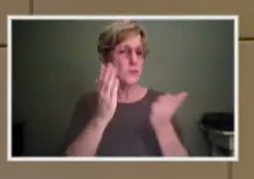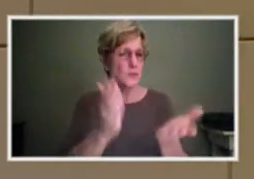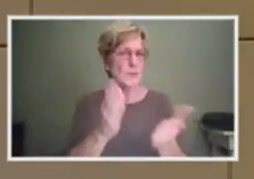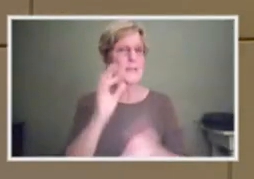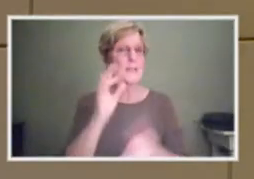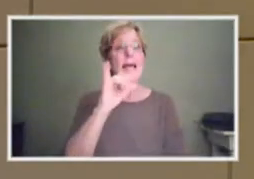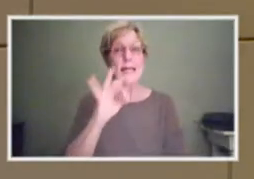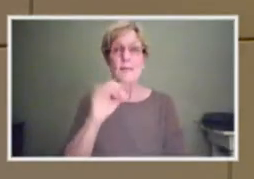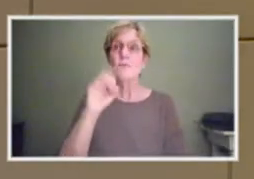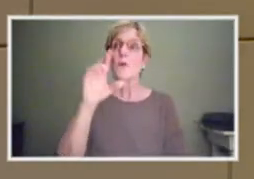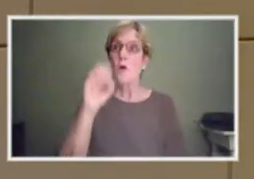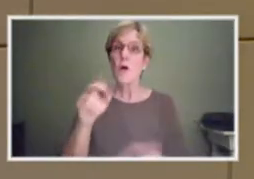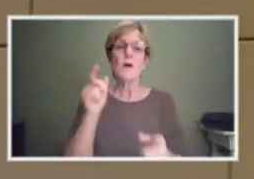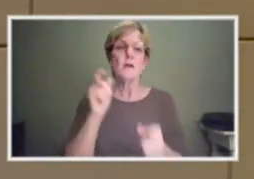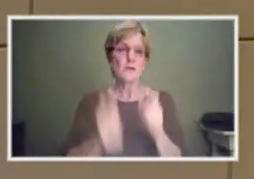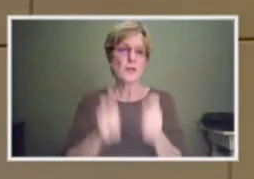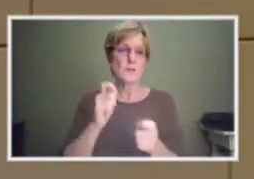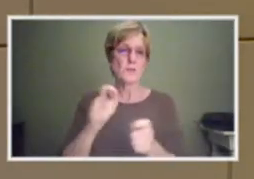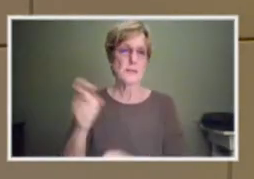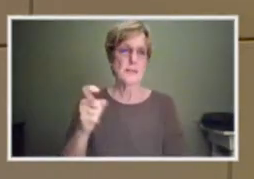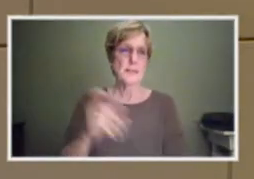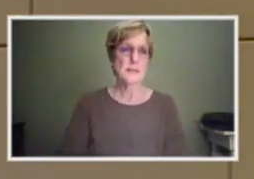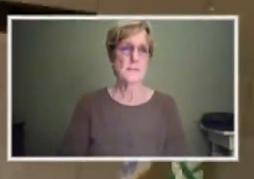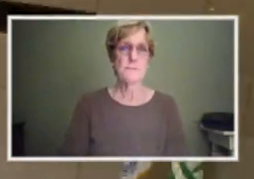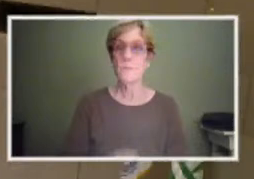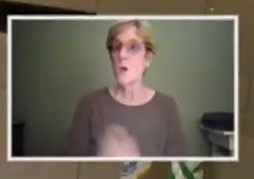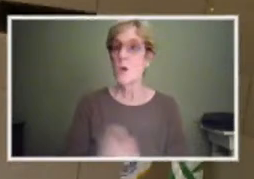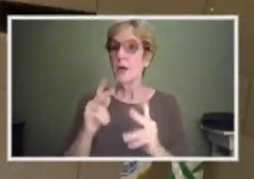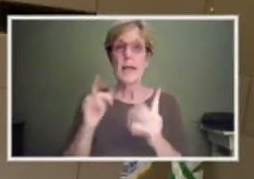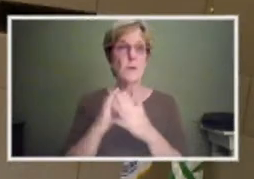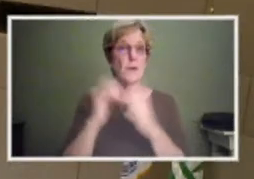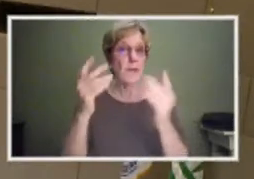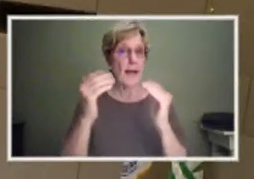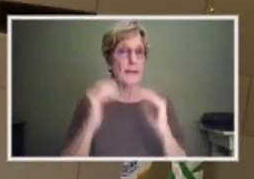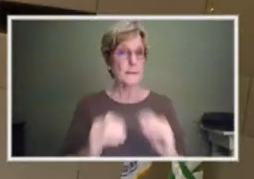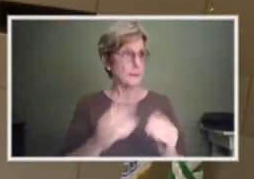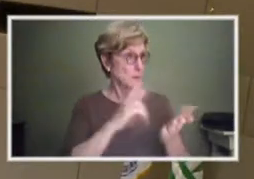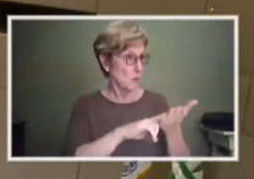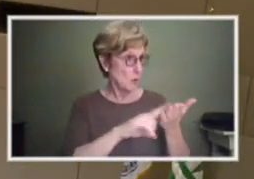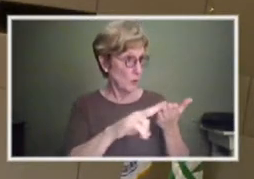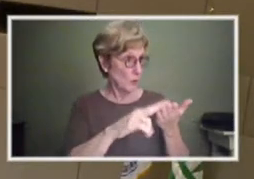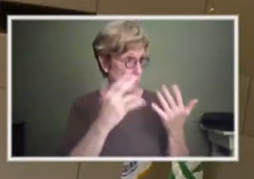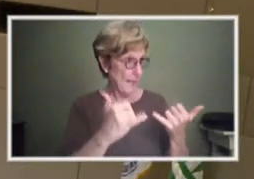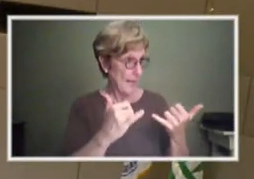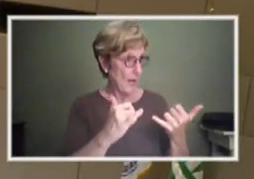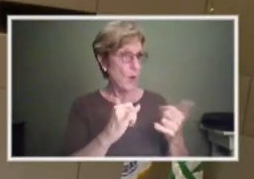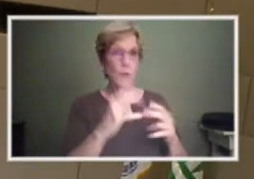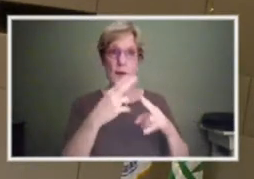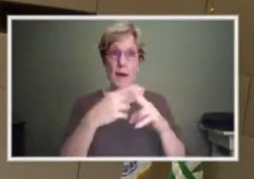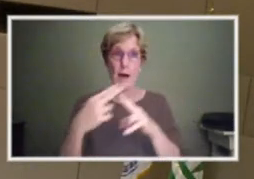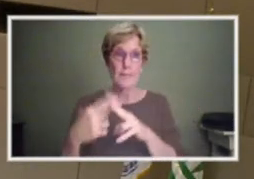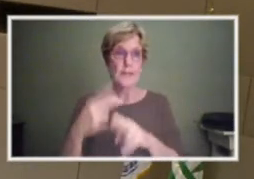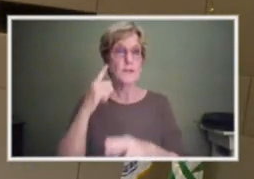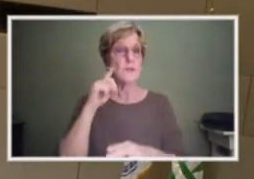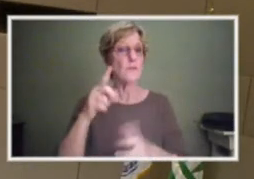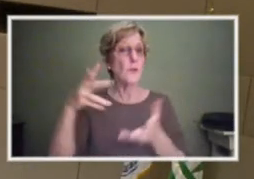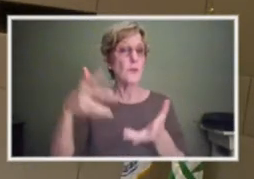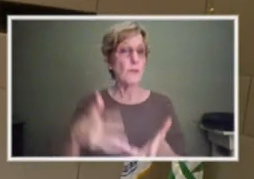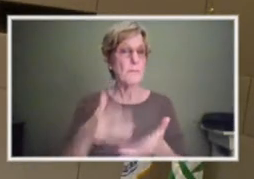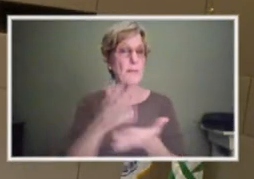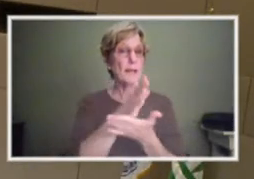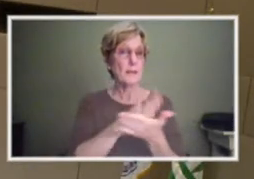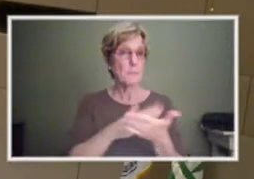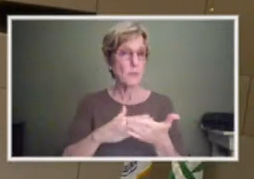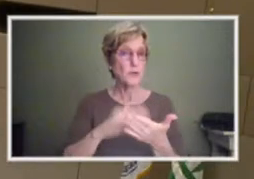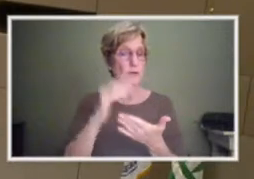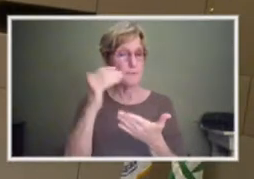changes that are necessary. Okay, with that, Madam Clerk, we now are at the nominations for the remaining portion of it,